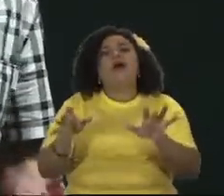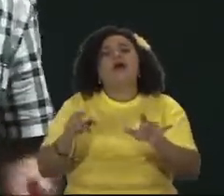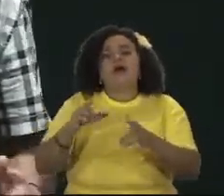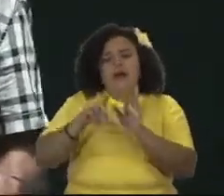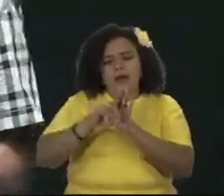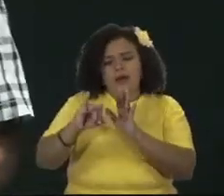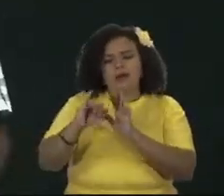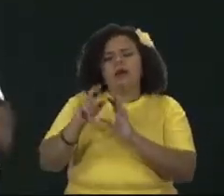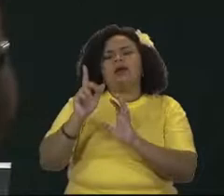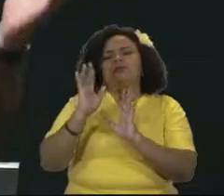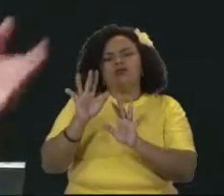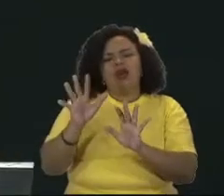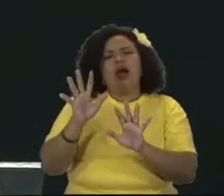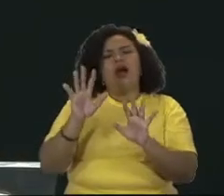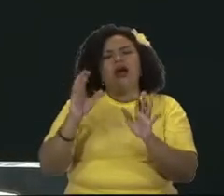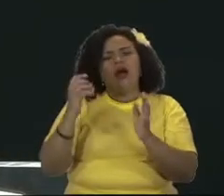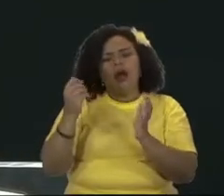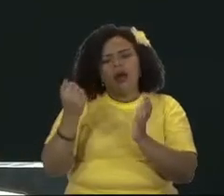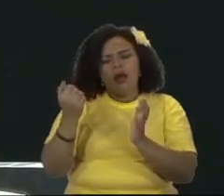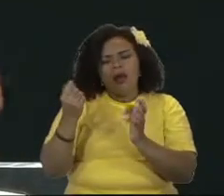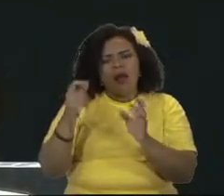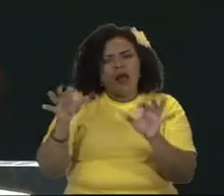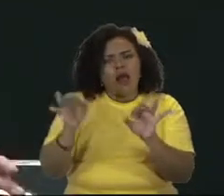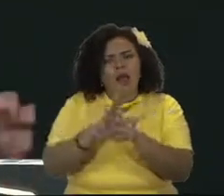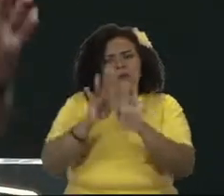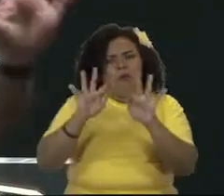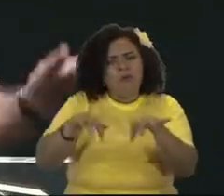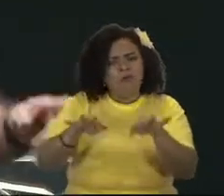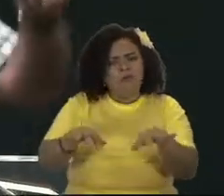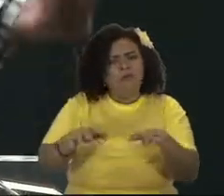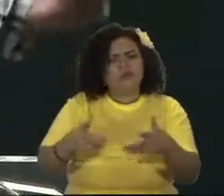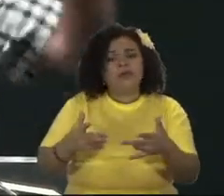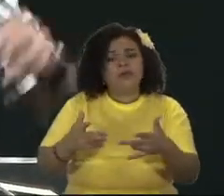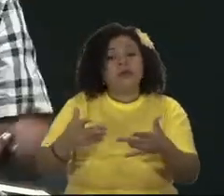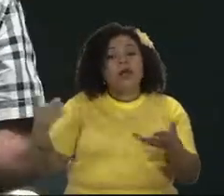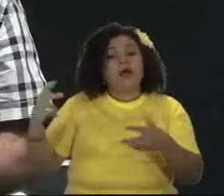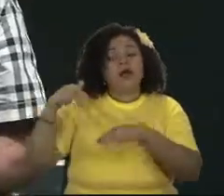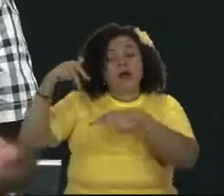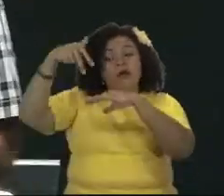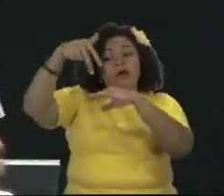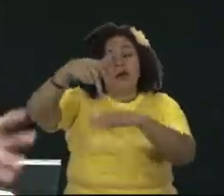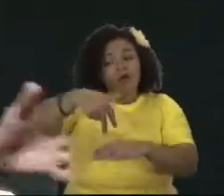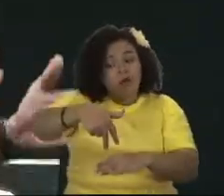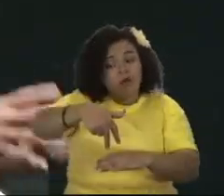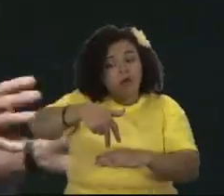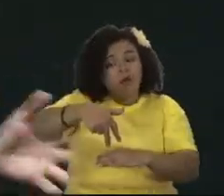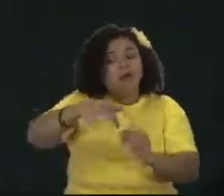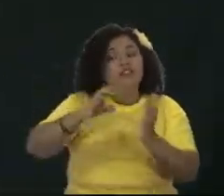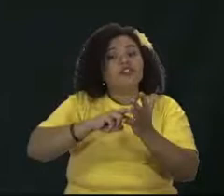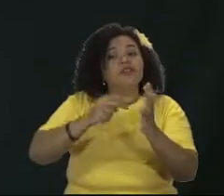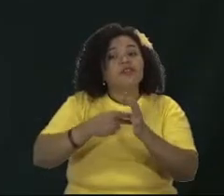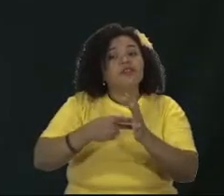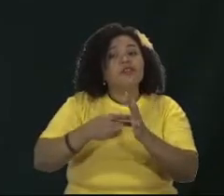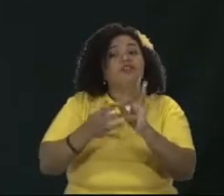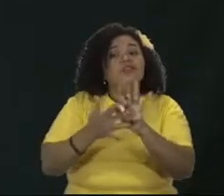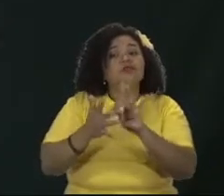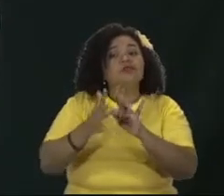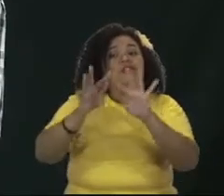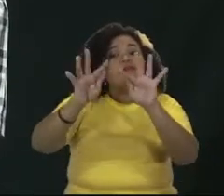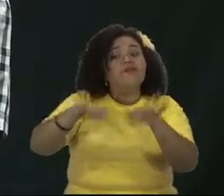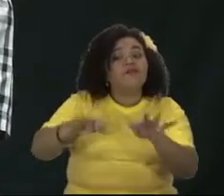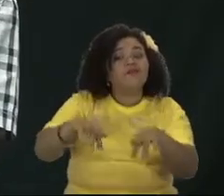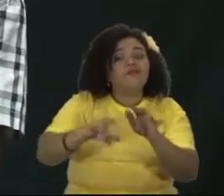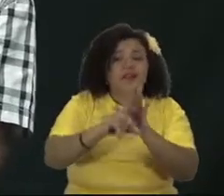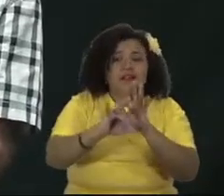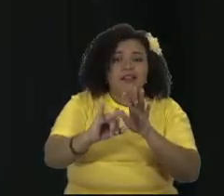fulfill it because you have Jesus. And Jesus, it is the end of the law. But everything